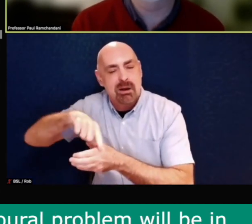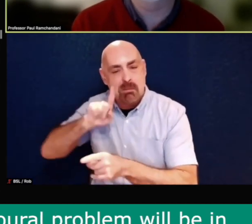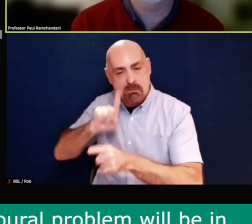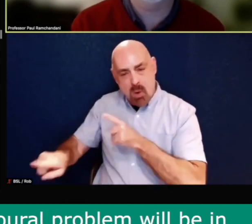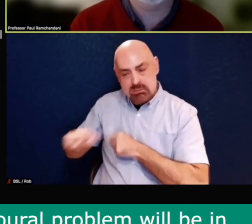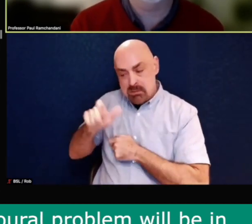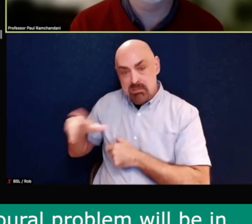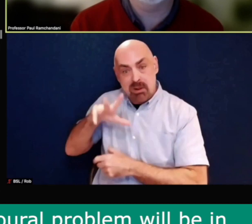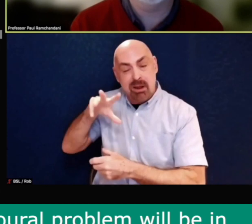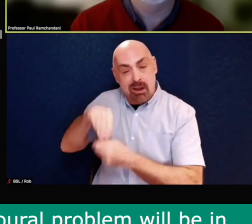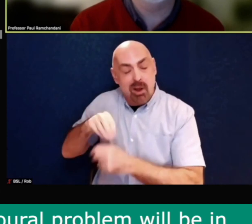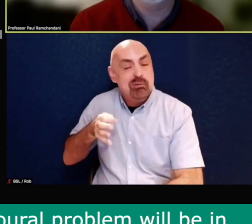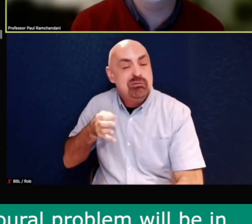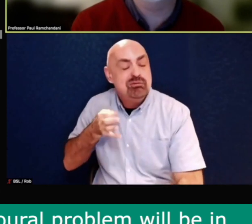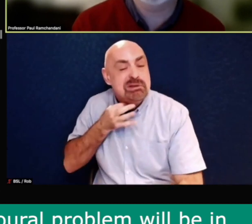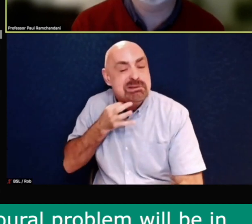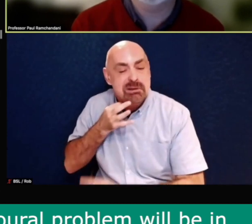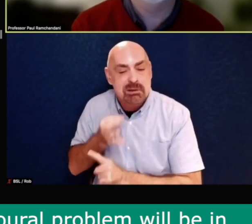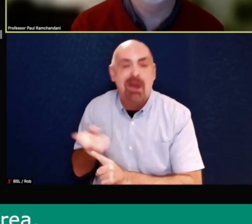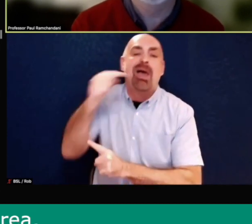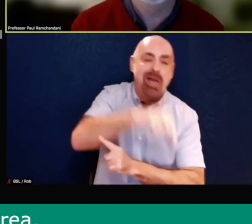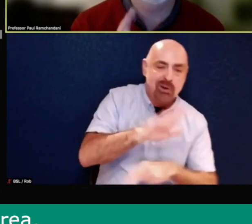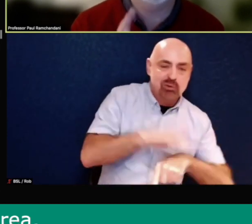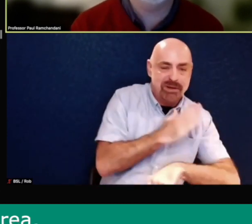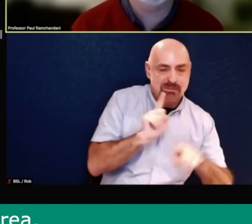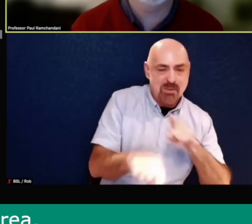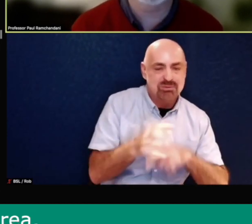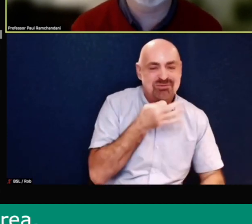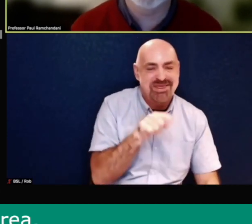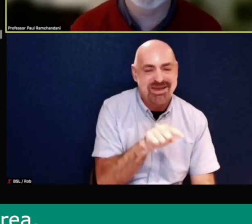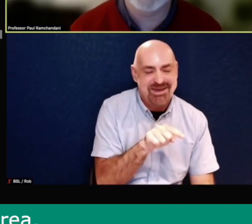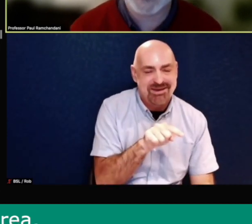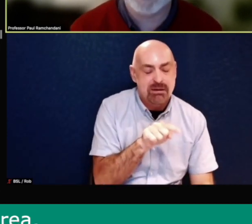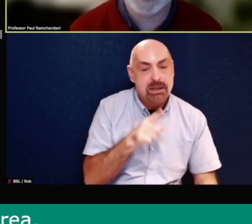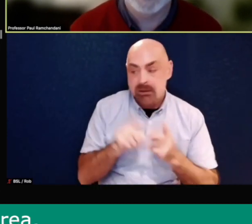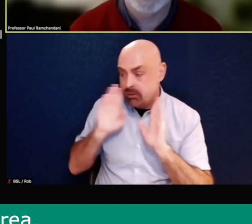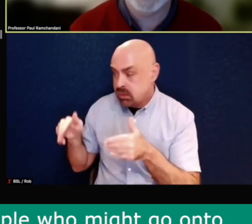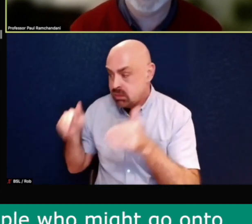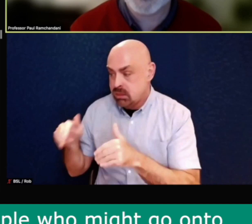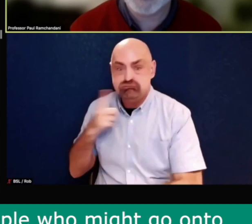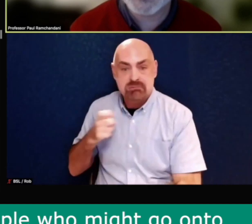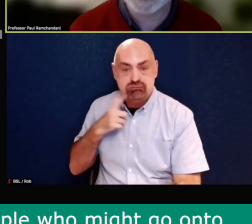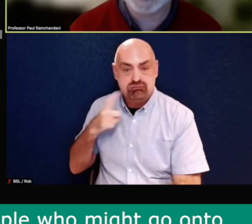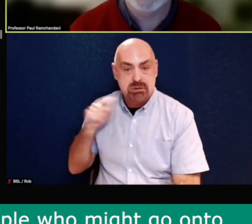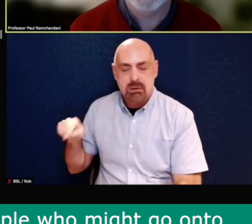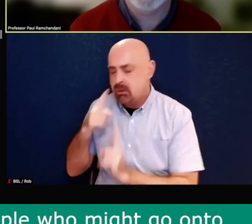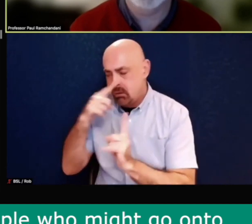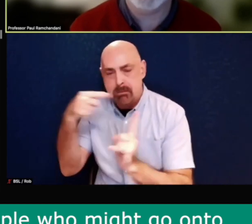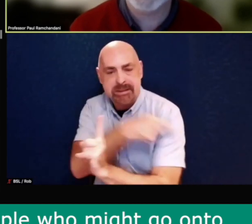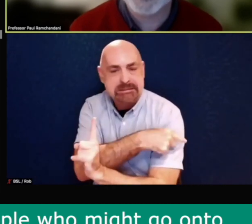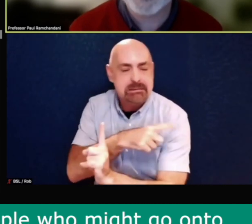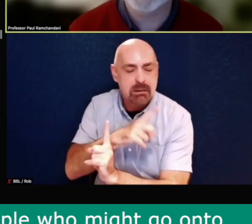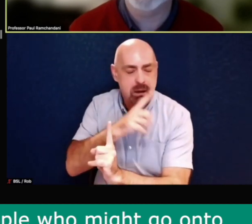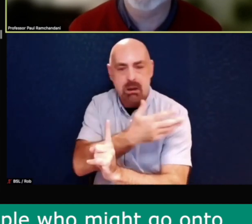at risk of developing a behavioural problem will be in the green area. So if we only focus on the red area, we're going to be missing